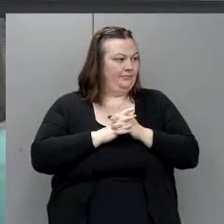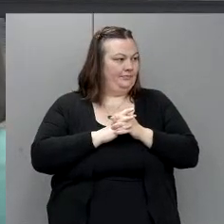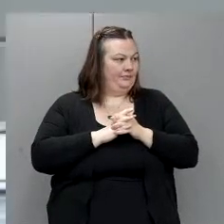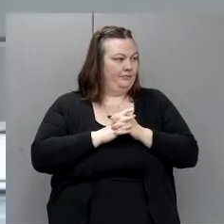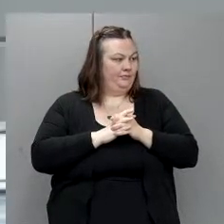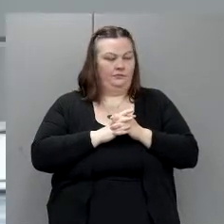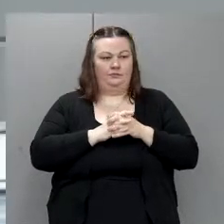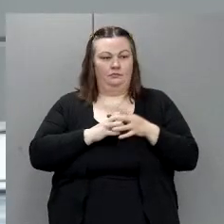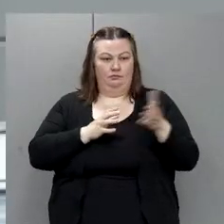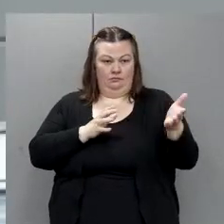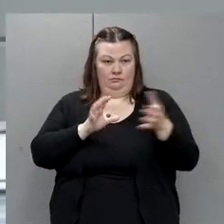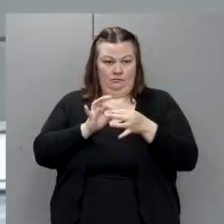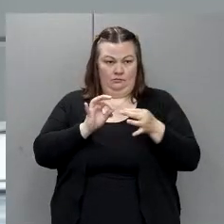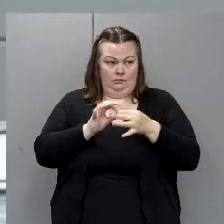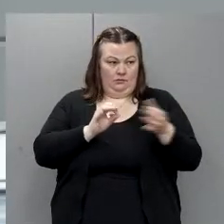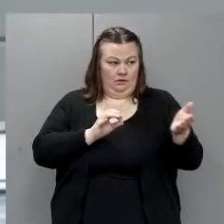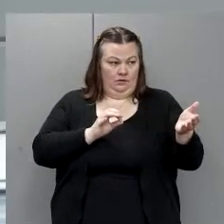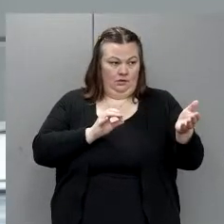Yes.